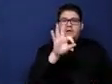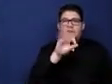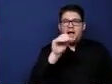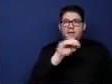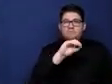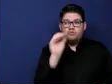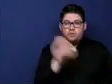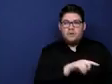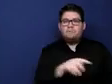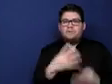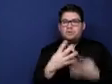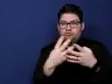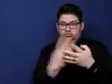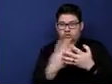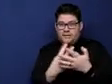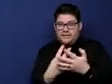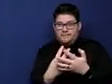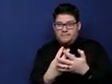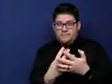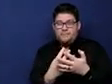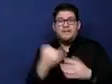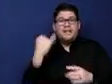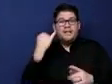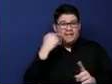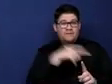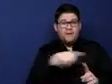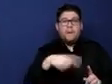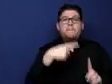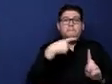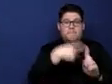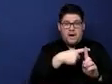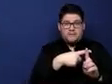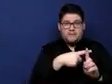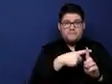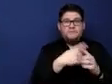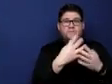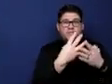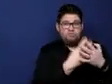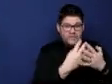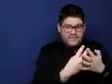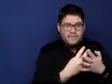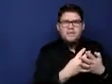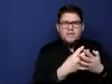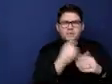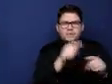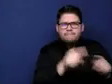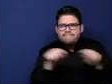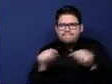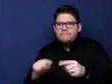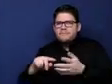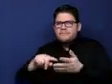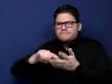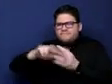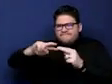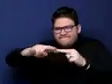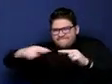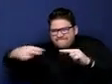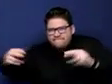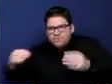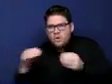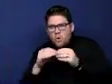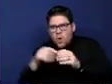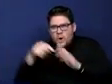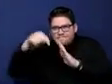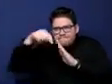of the SNP tests, and if those are positive, they go to whole genome sequencing. And right now, that's a little bit, as you say, a bit